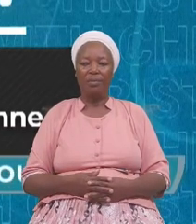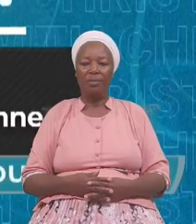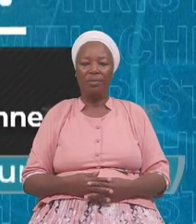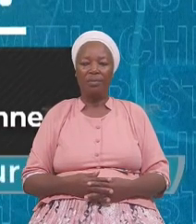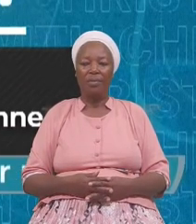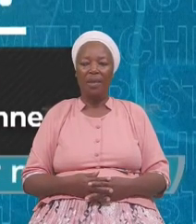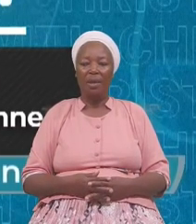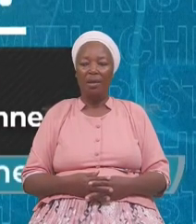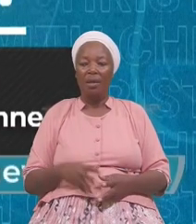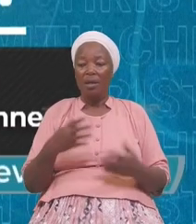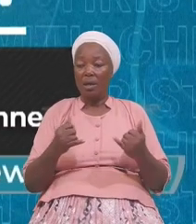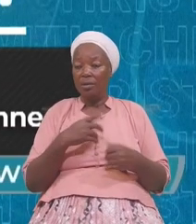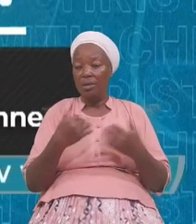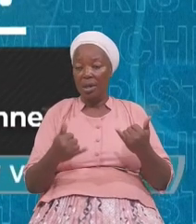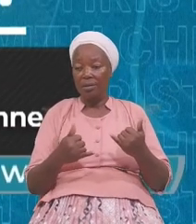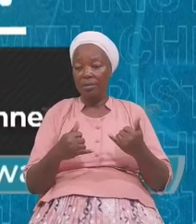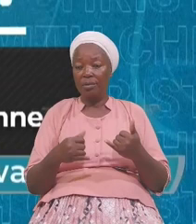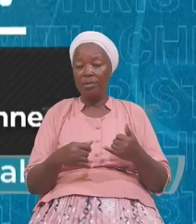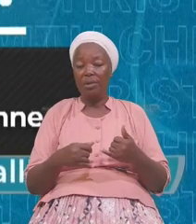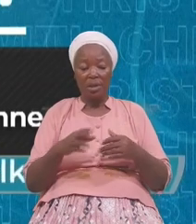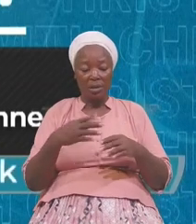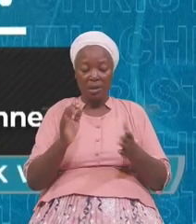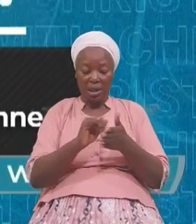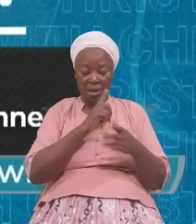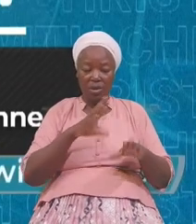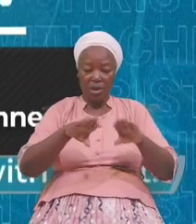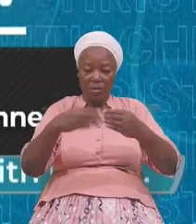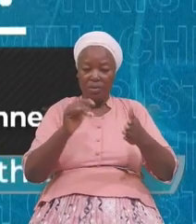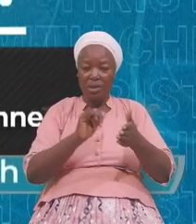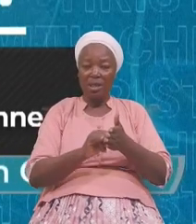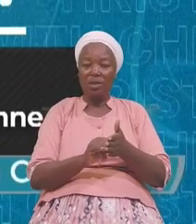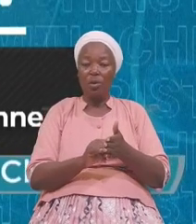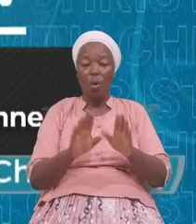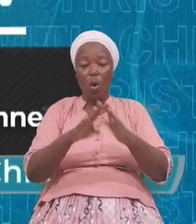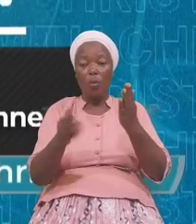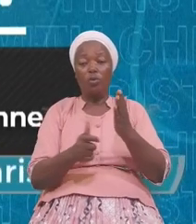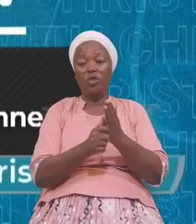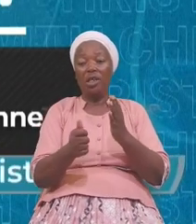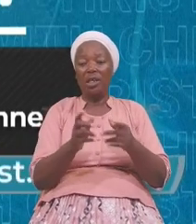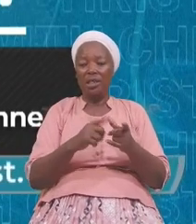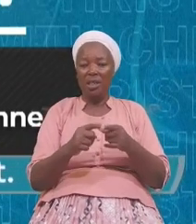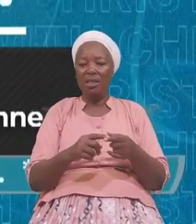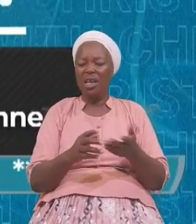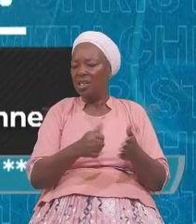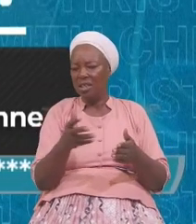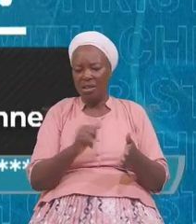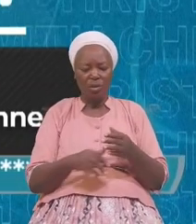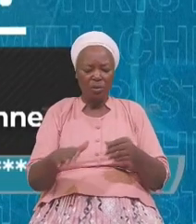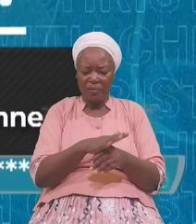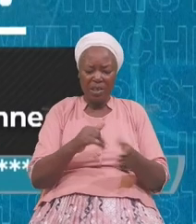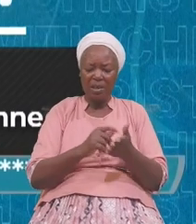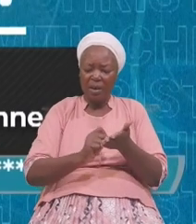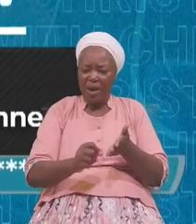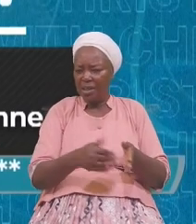Can you imagine the Lord offering you an open check and he says, fill it in. Anything and everything you want. Yours